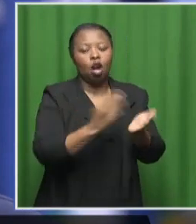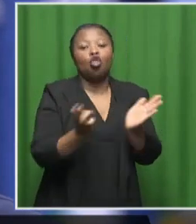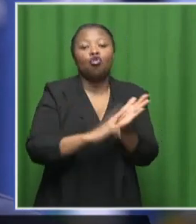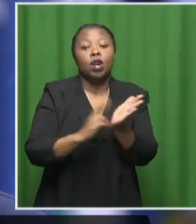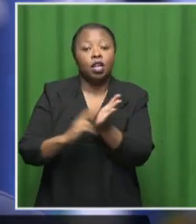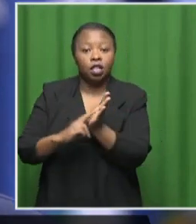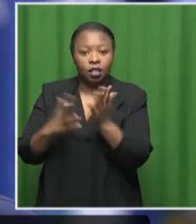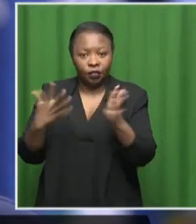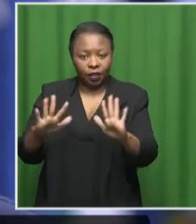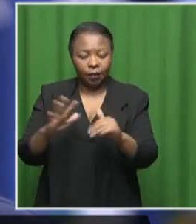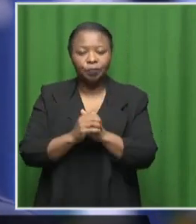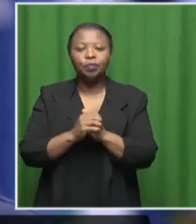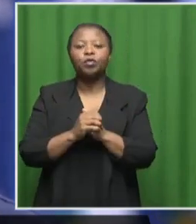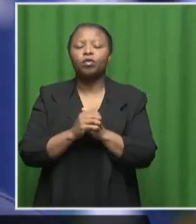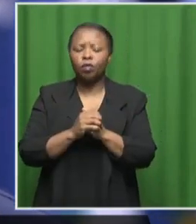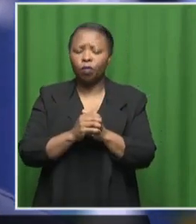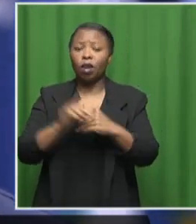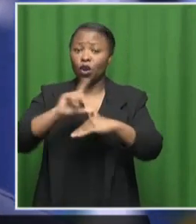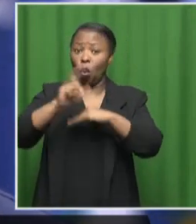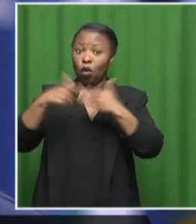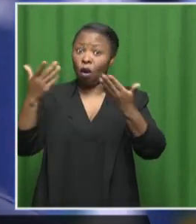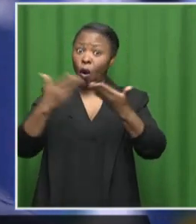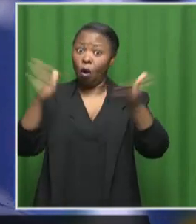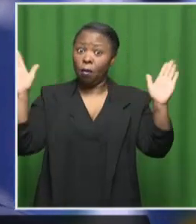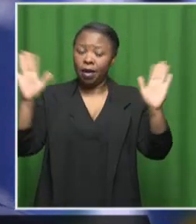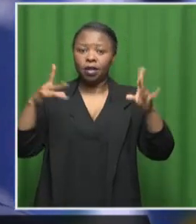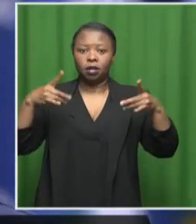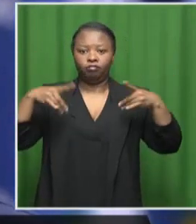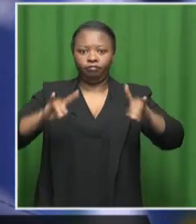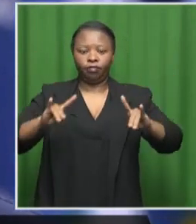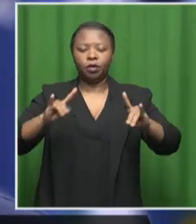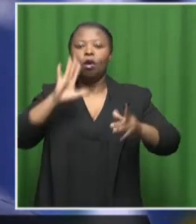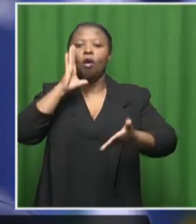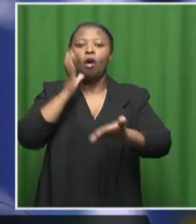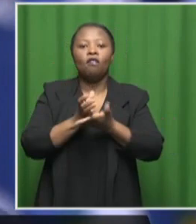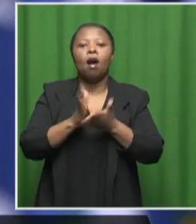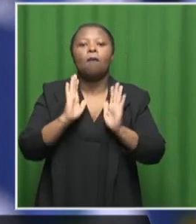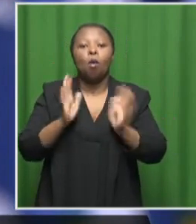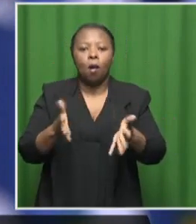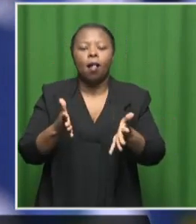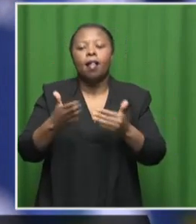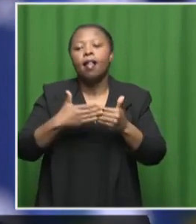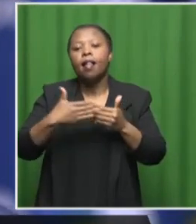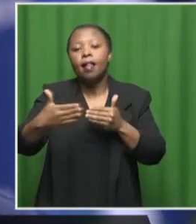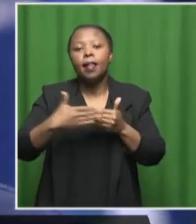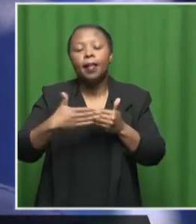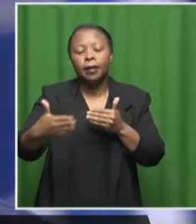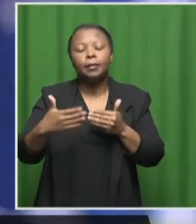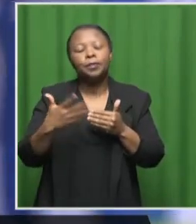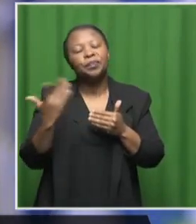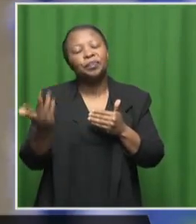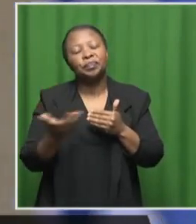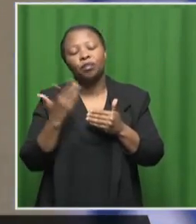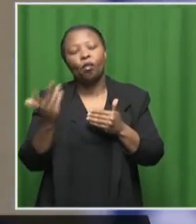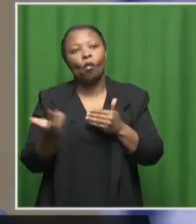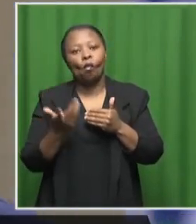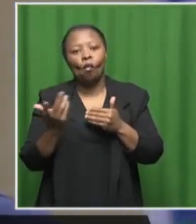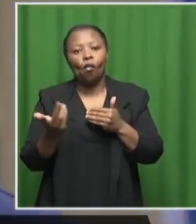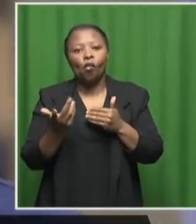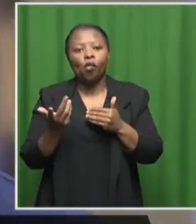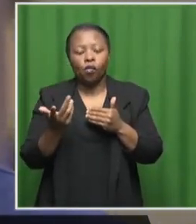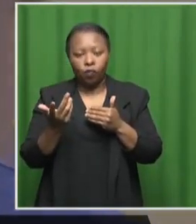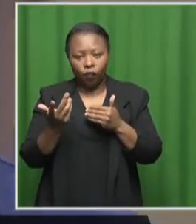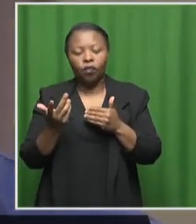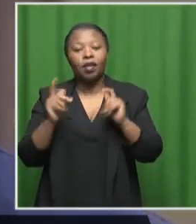So once Congress is now opened, the presiding officers will confirm that a quorum has